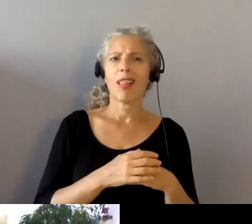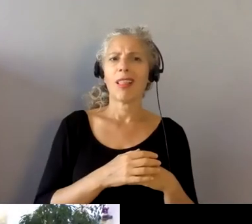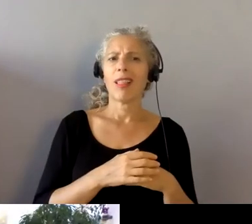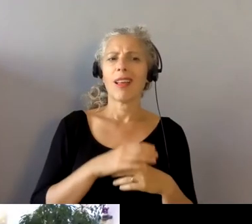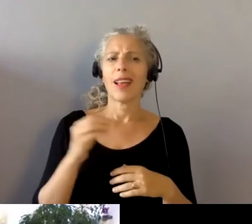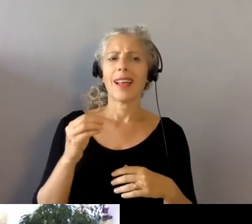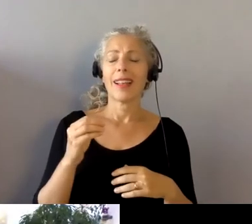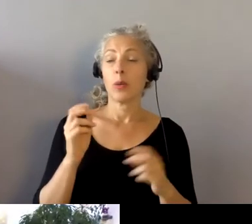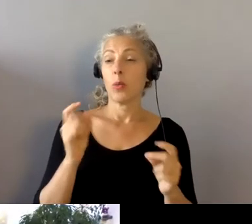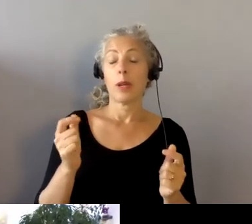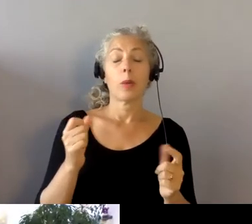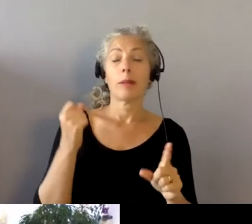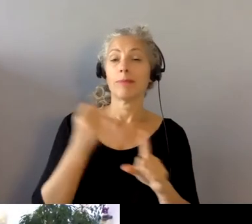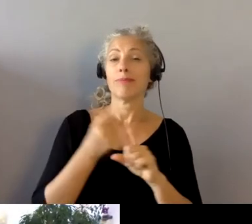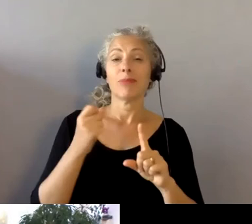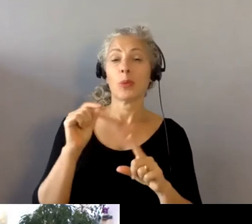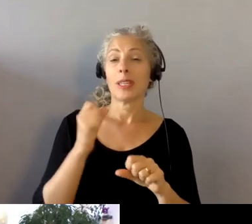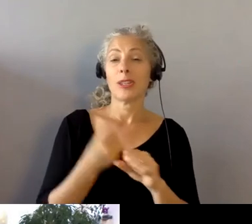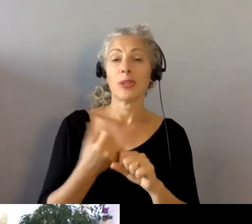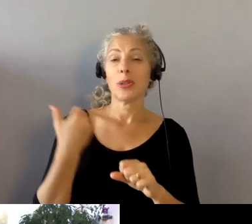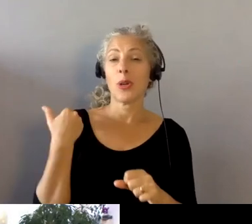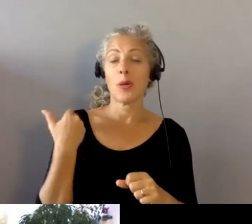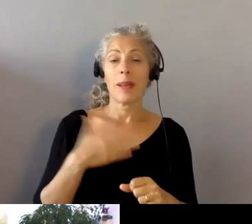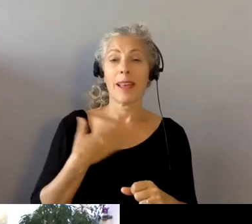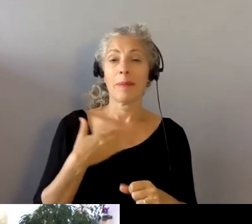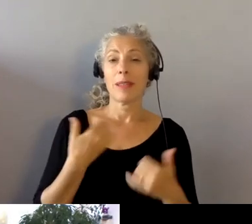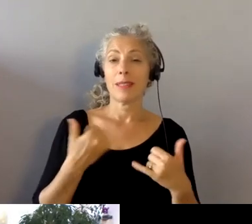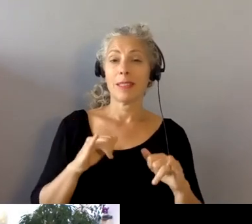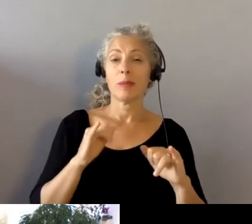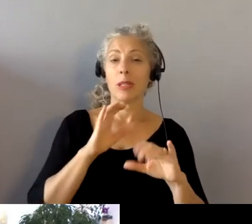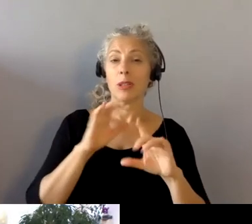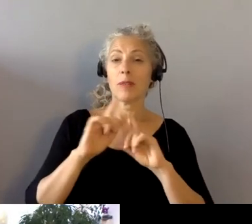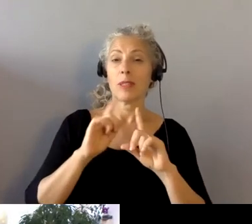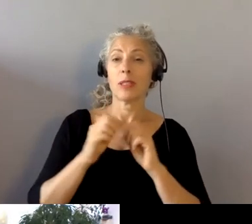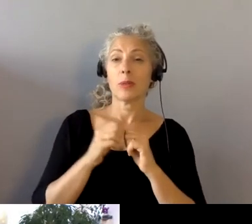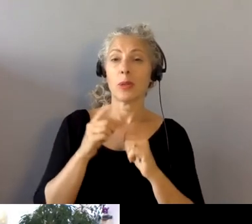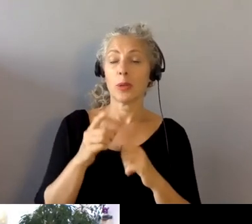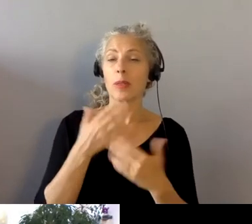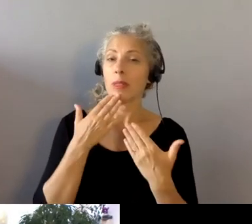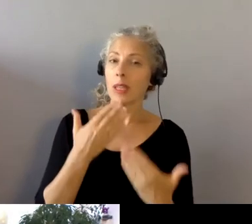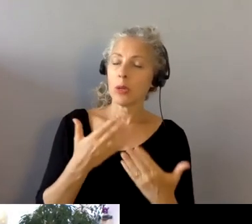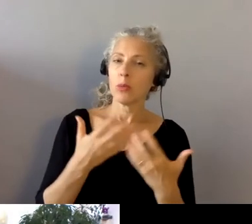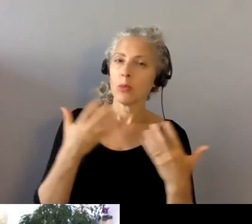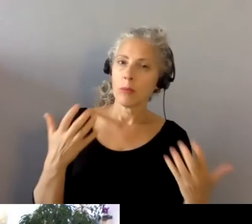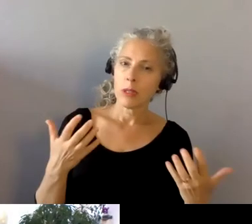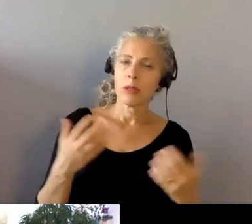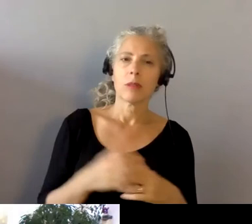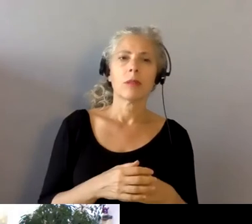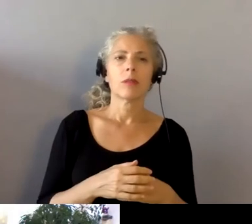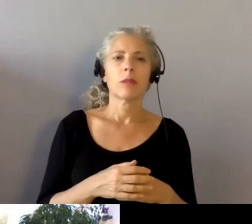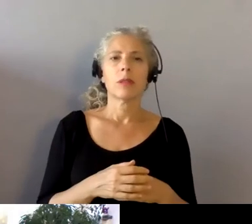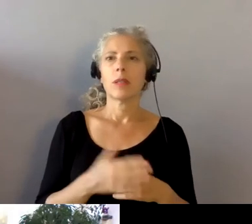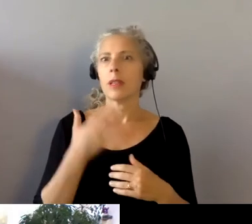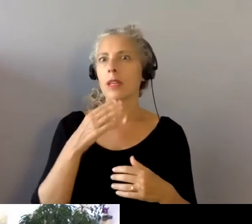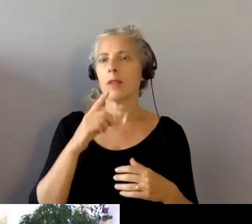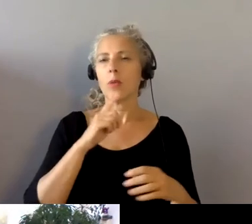across right away 20 years ago. So I'm really happy to still be in conversation with you. And thank you so much, and for you being in conversation with